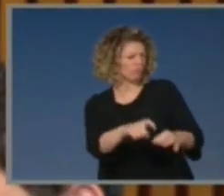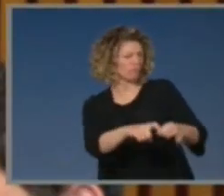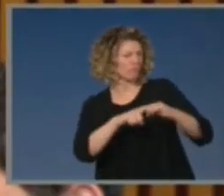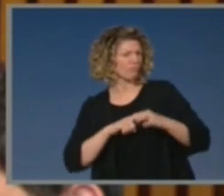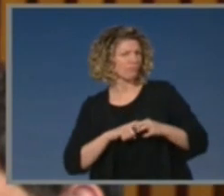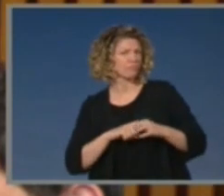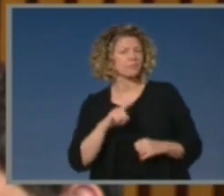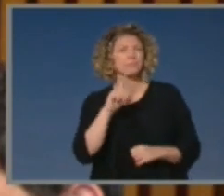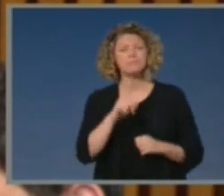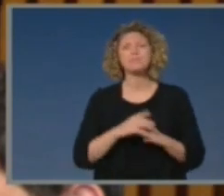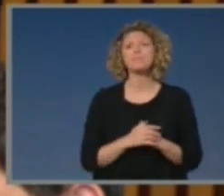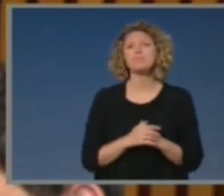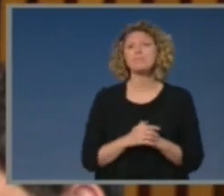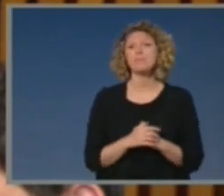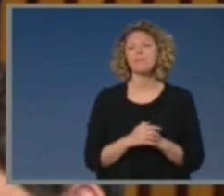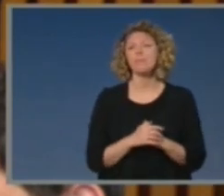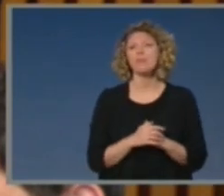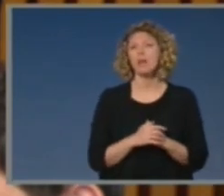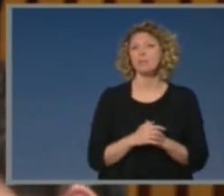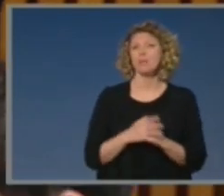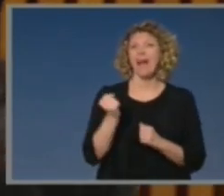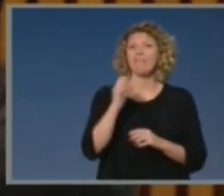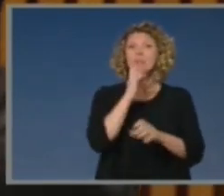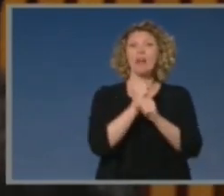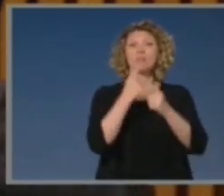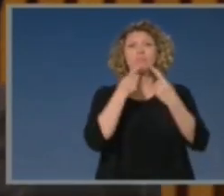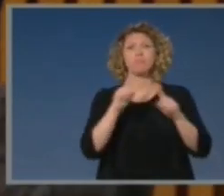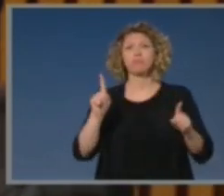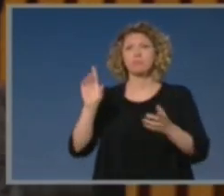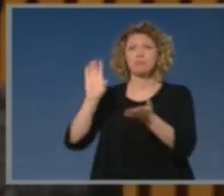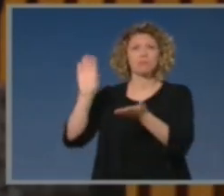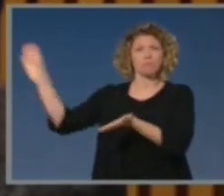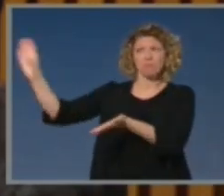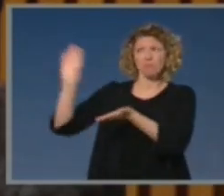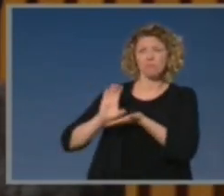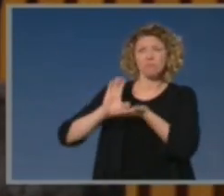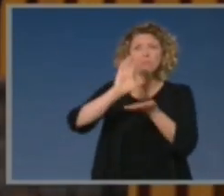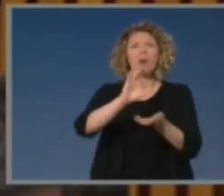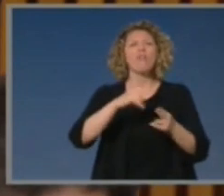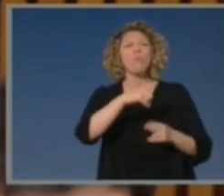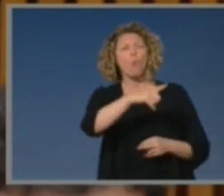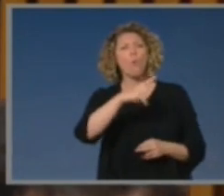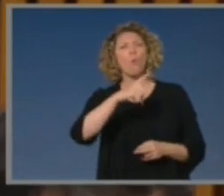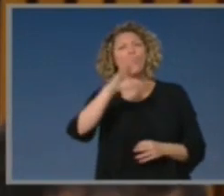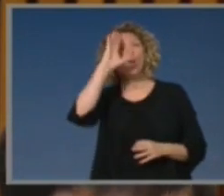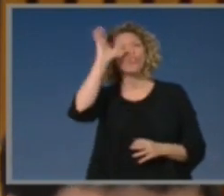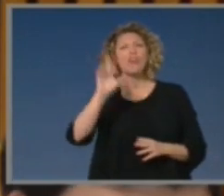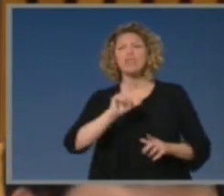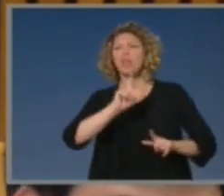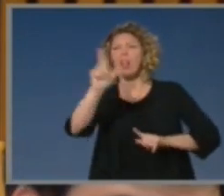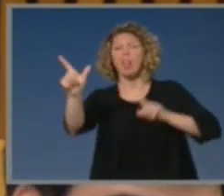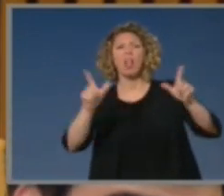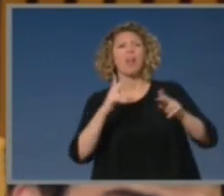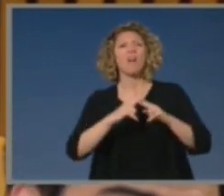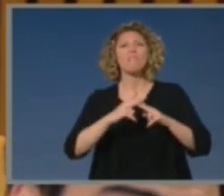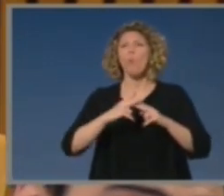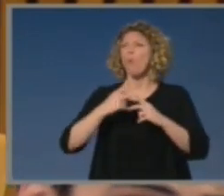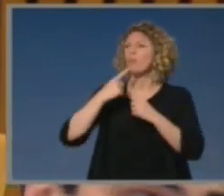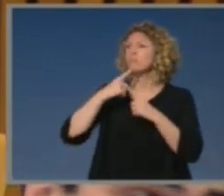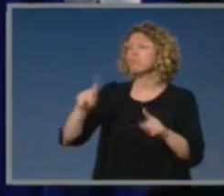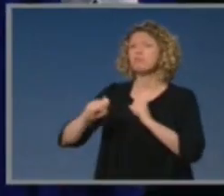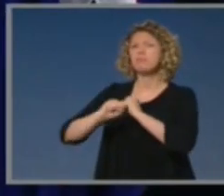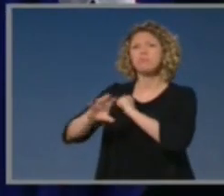support to regional broadcasters, but we haven't really heard anything since. Do you know why some of these relief measures are taking so long? I'll